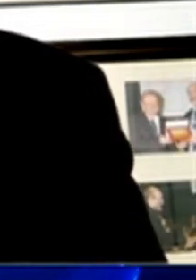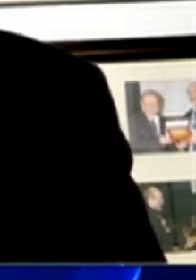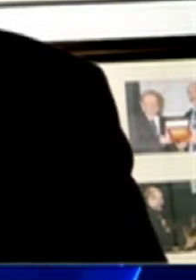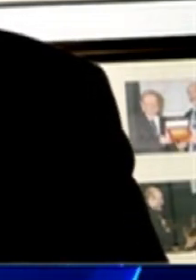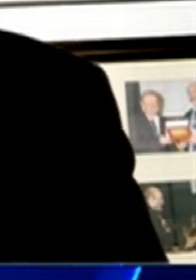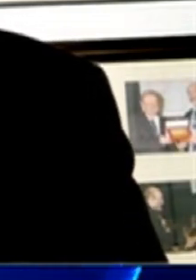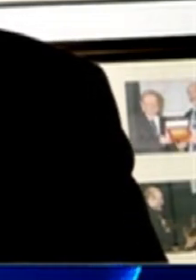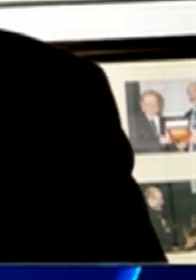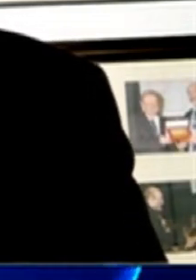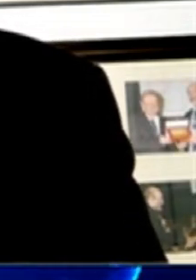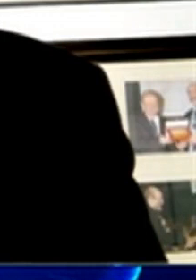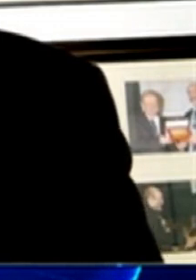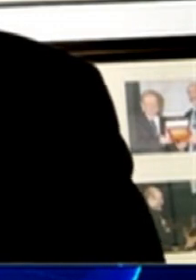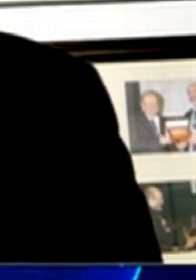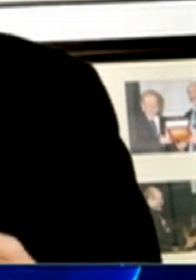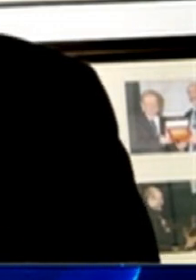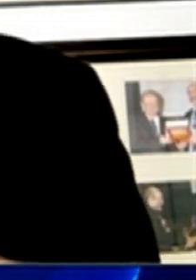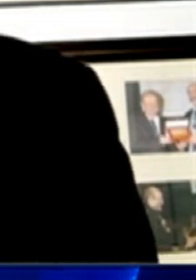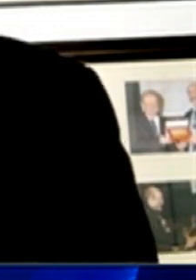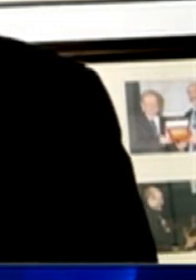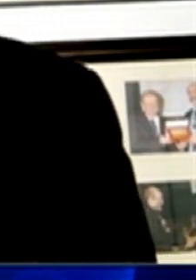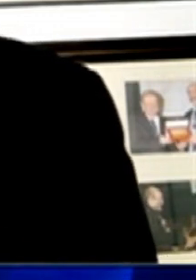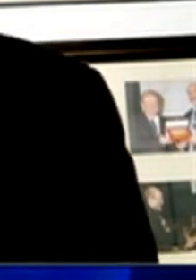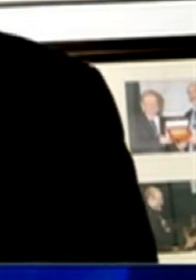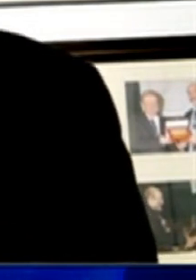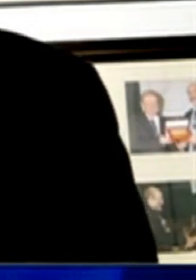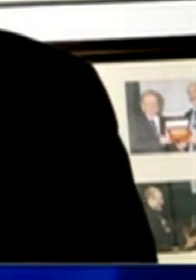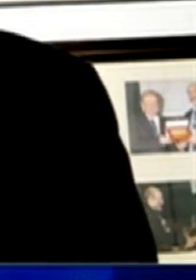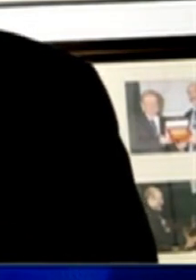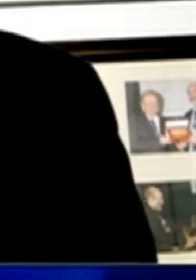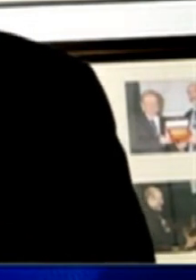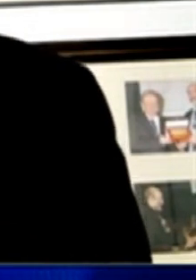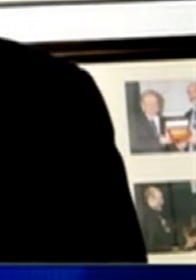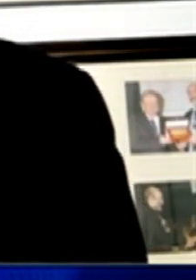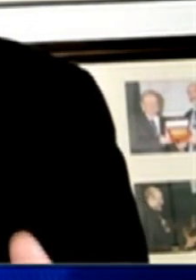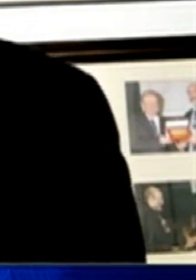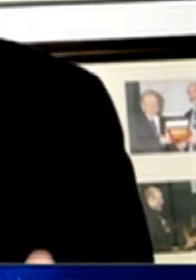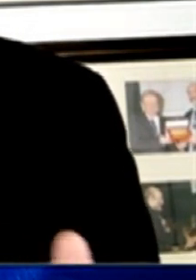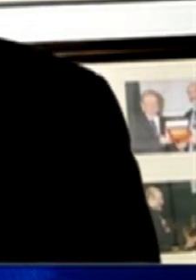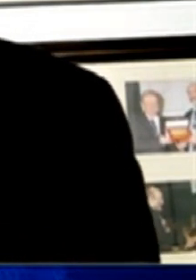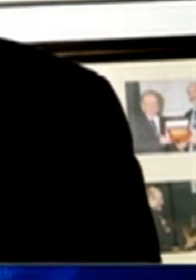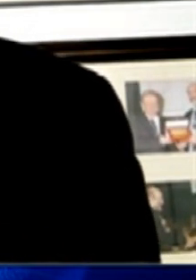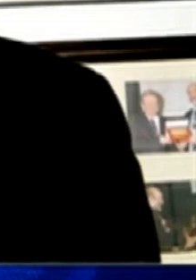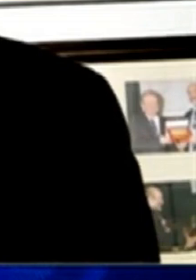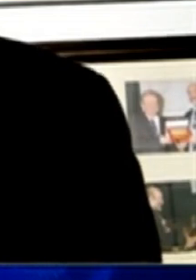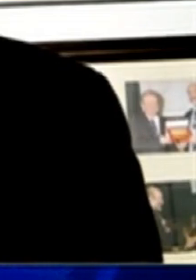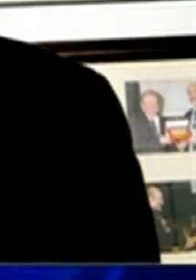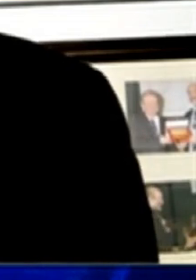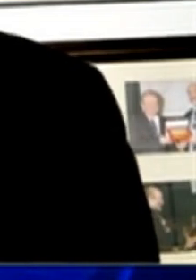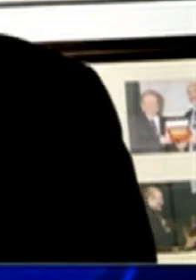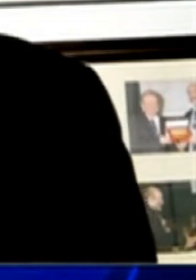answer is that all of those individuals who are taking these kinds